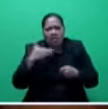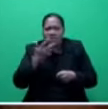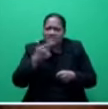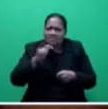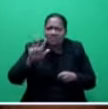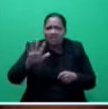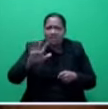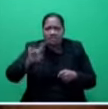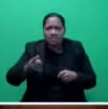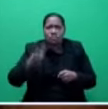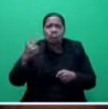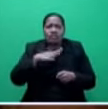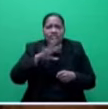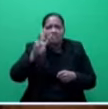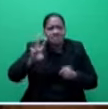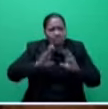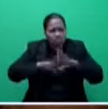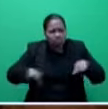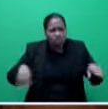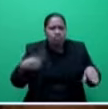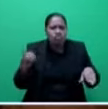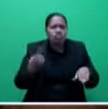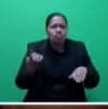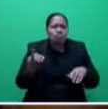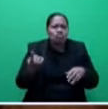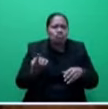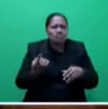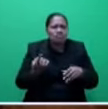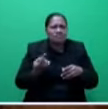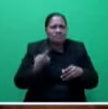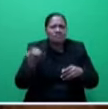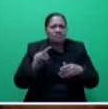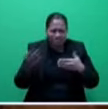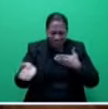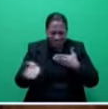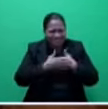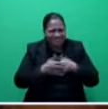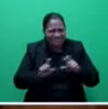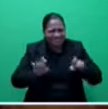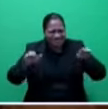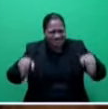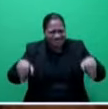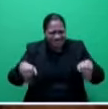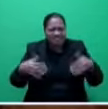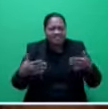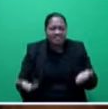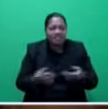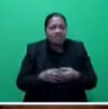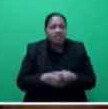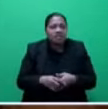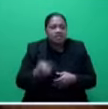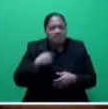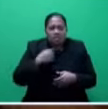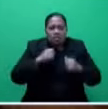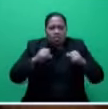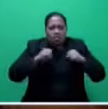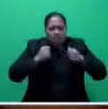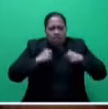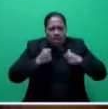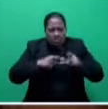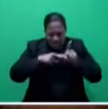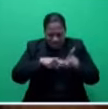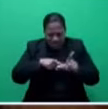275,203 children who have made during this extended school closure. And I'm extremely proud of the resilience showed by the younger